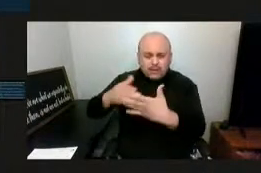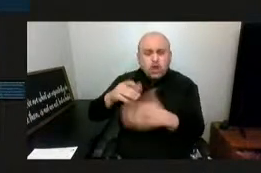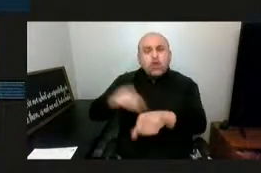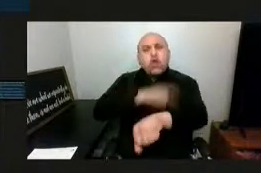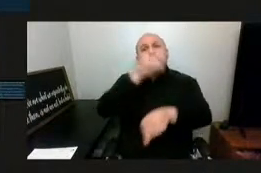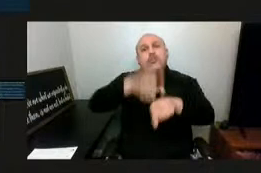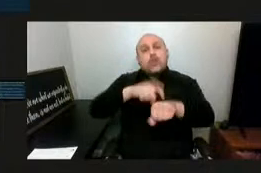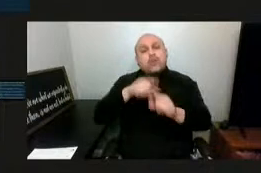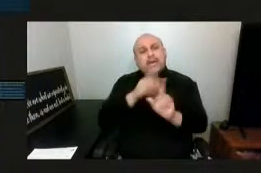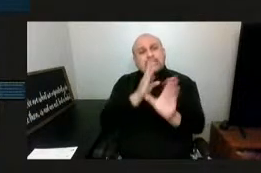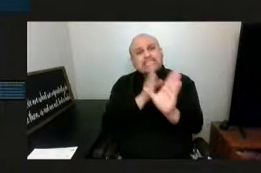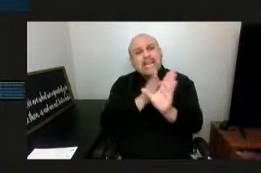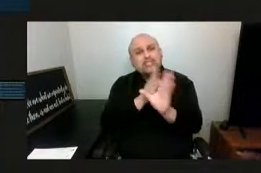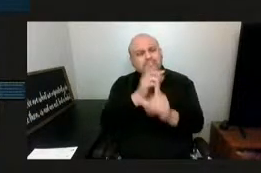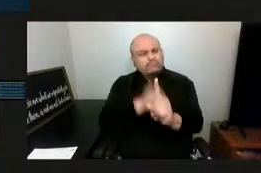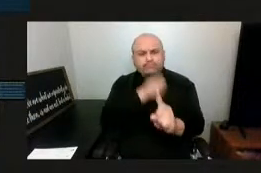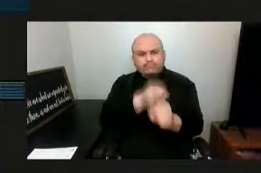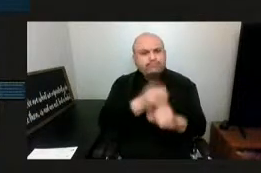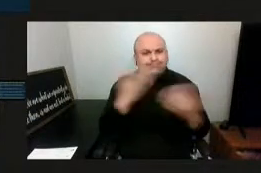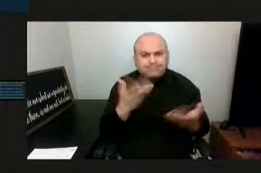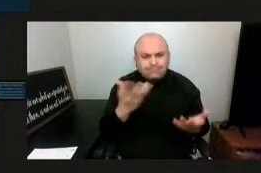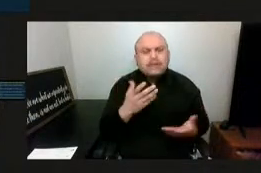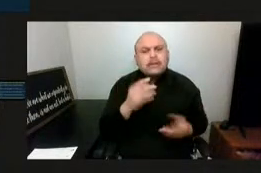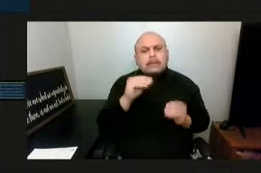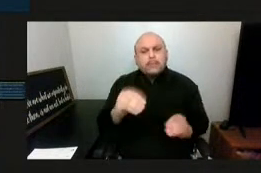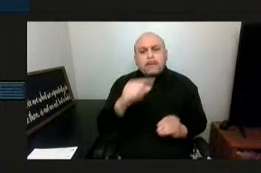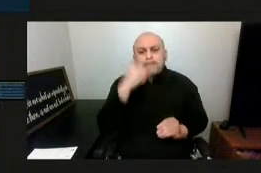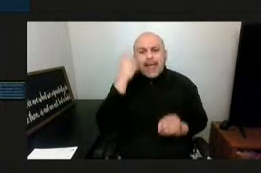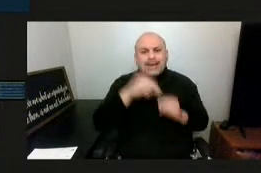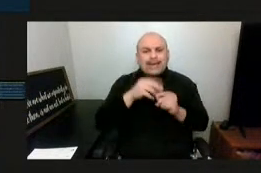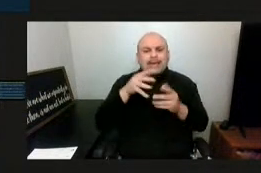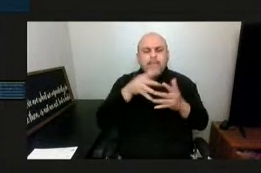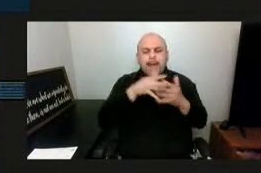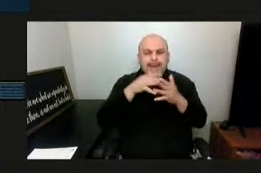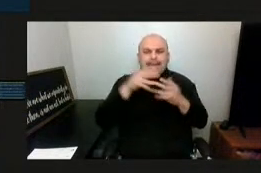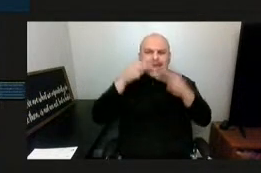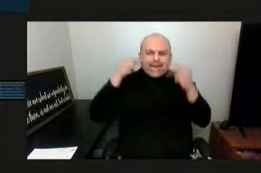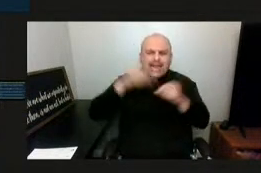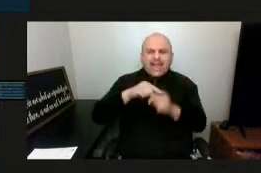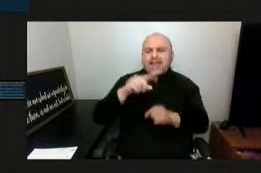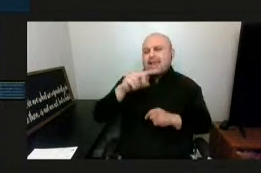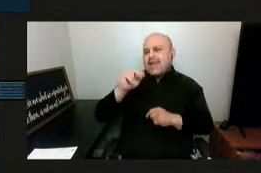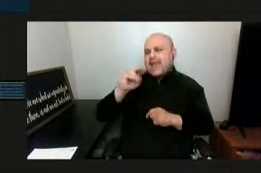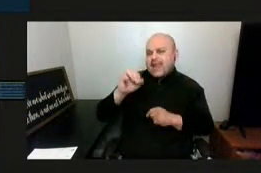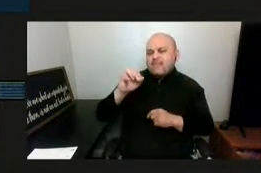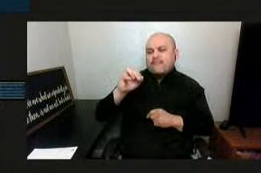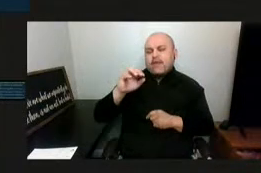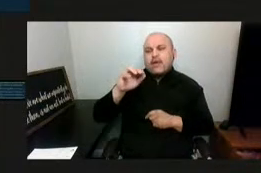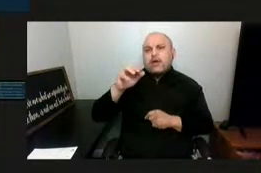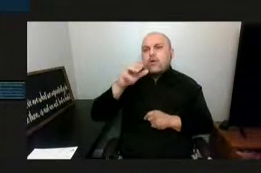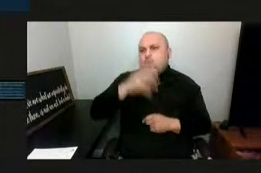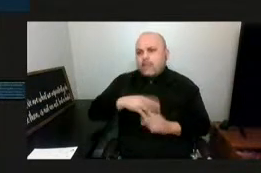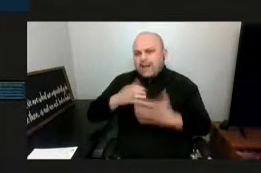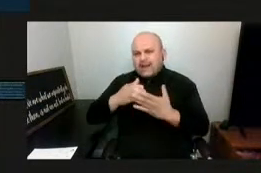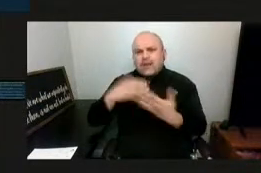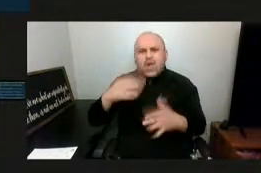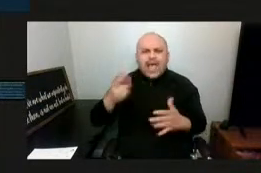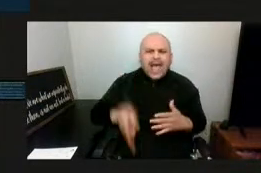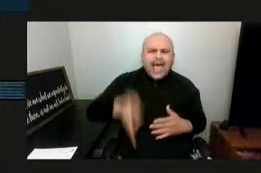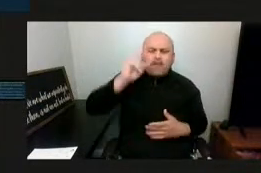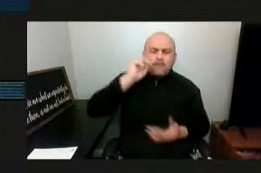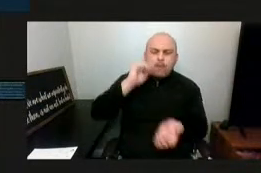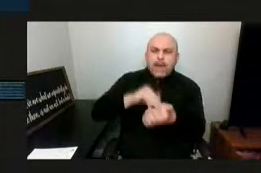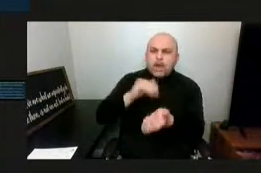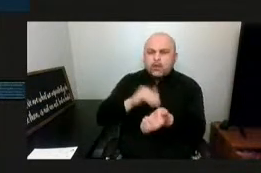racism puts Black and American Indian, Native Alaskan women at higher ranges for medical and mental health